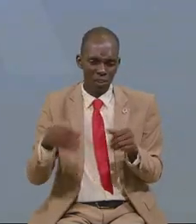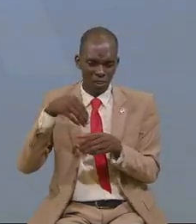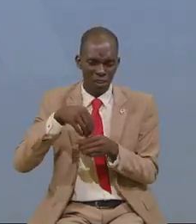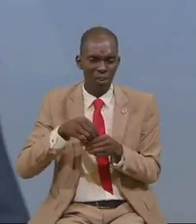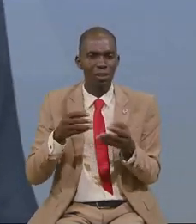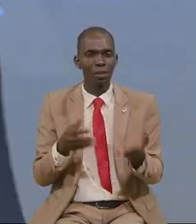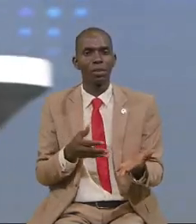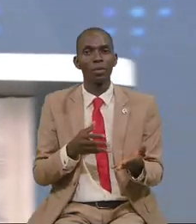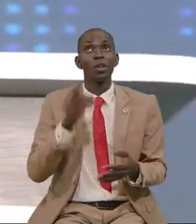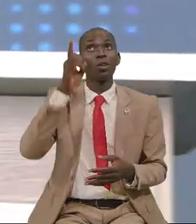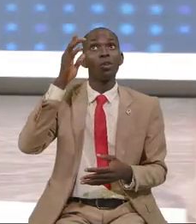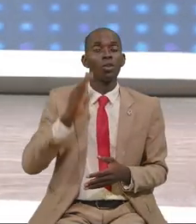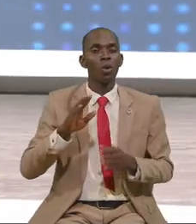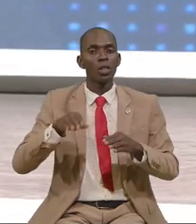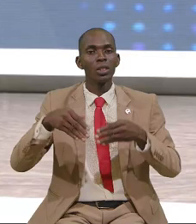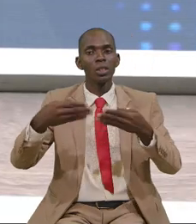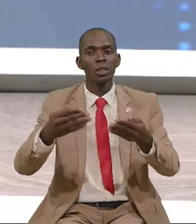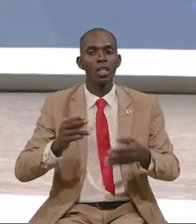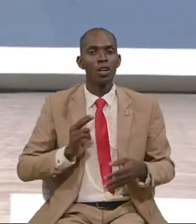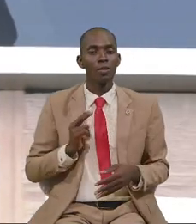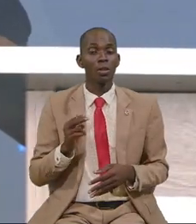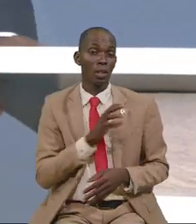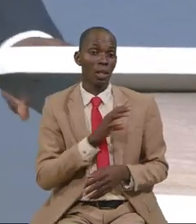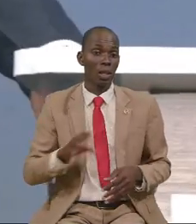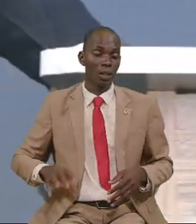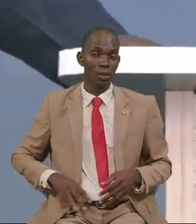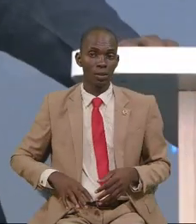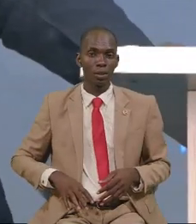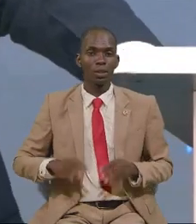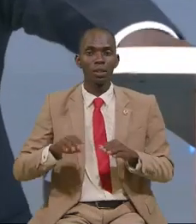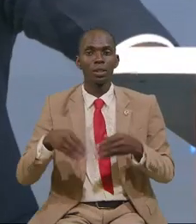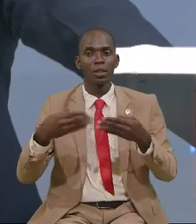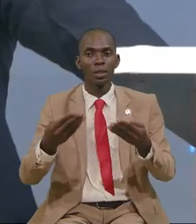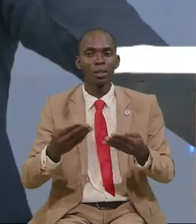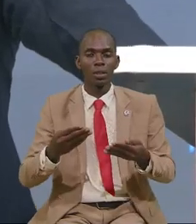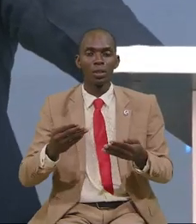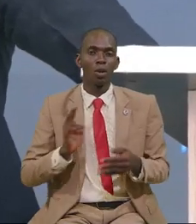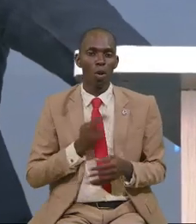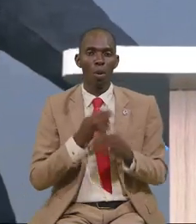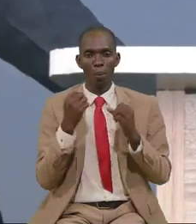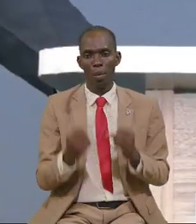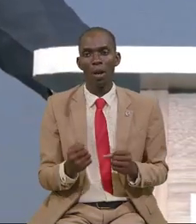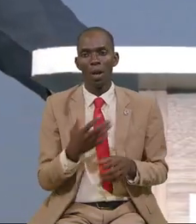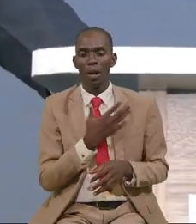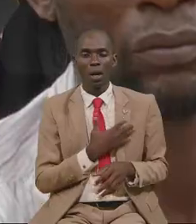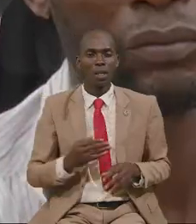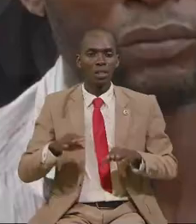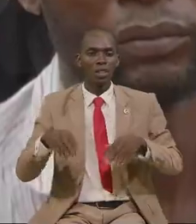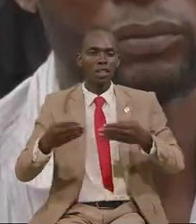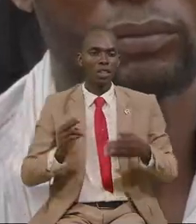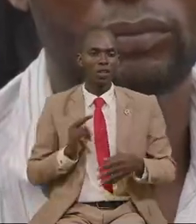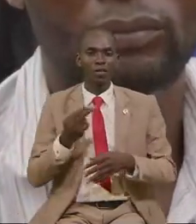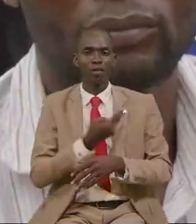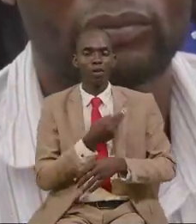God gives us power. Christ gives us power, and he gives us authorization. And if